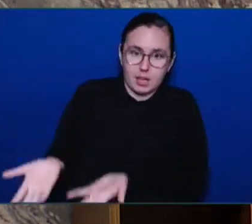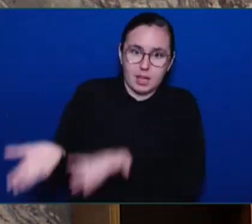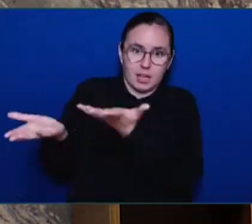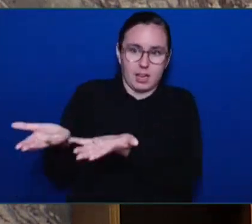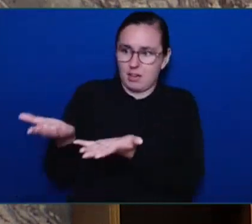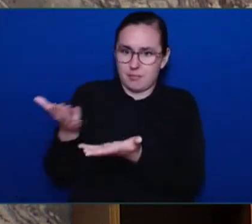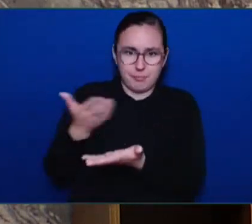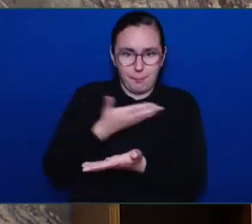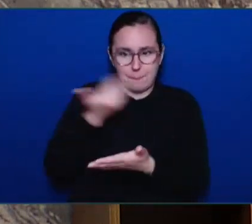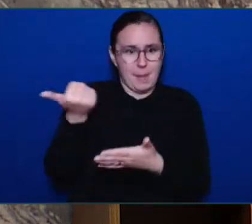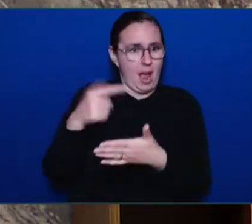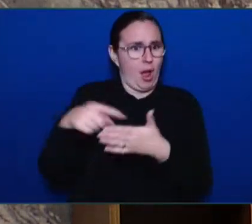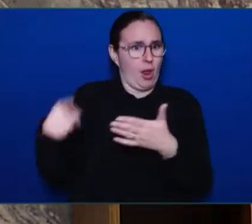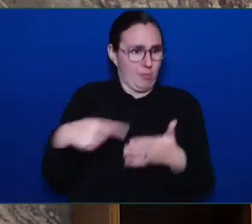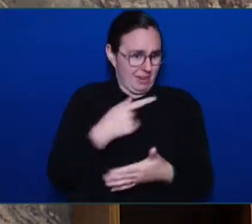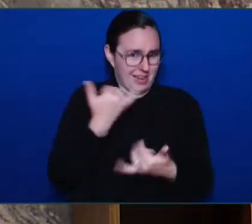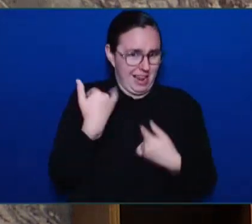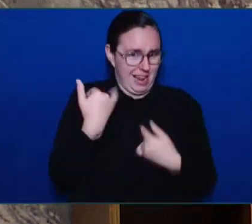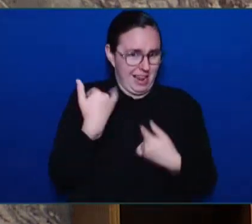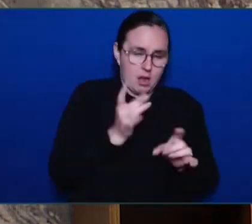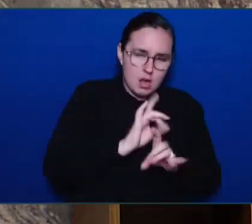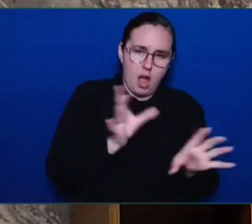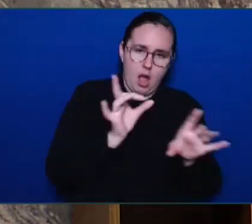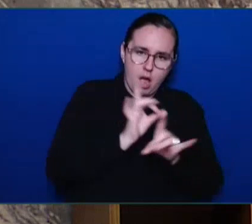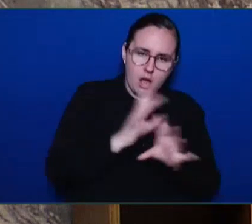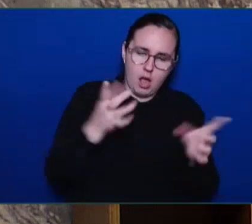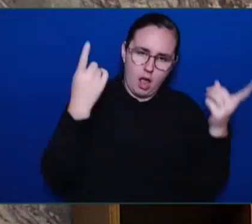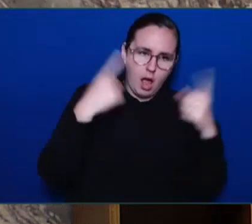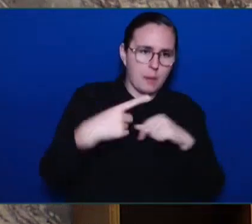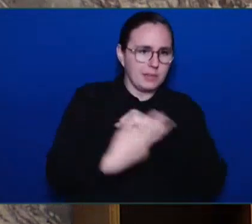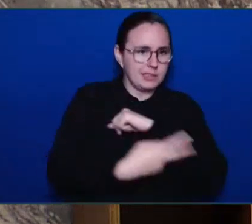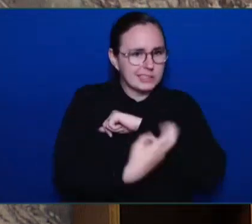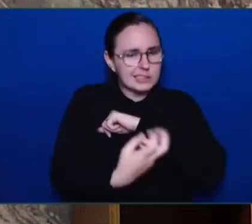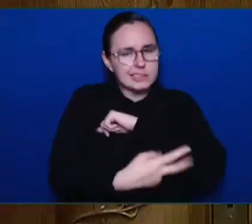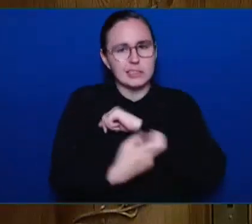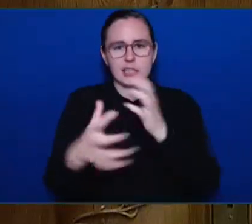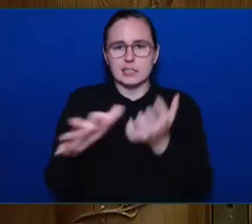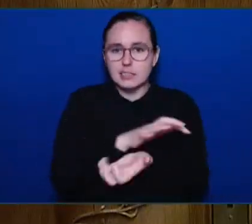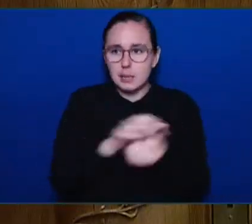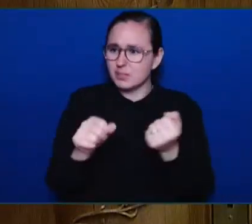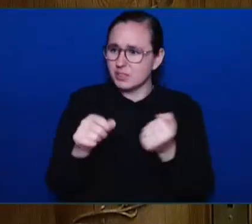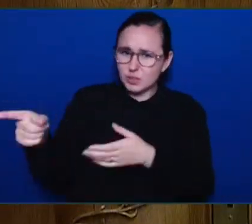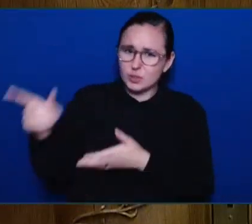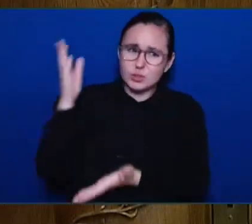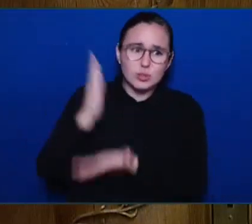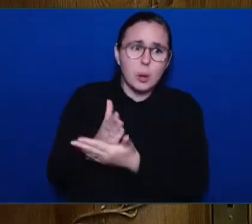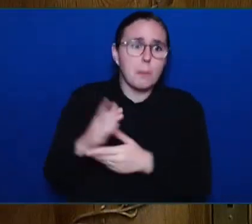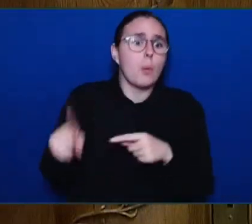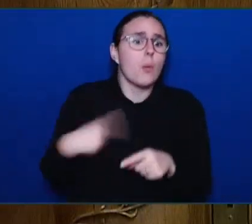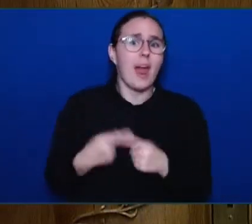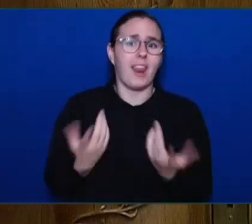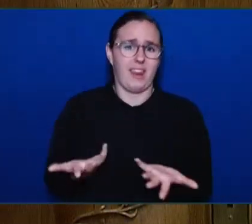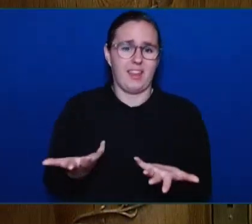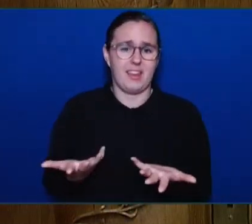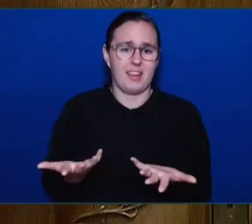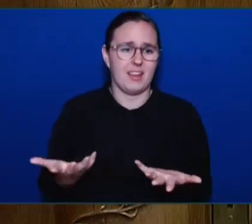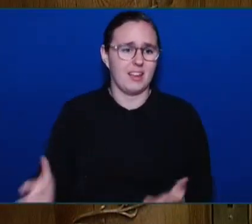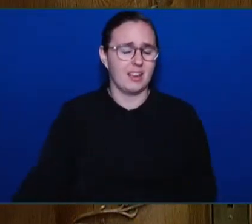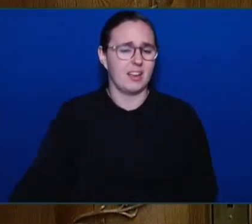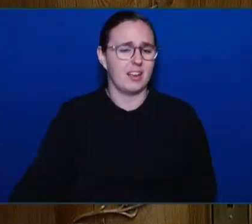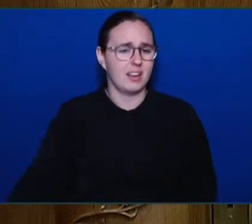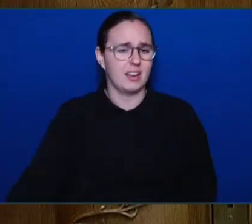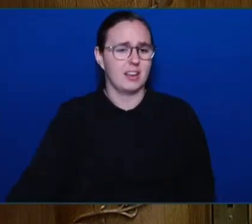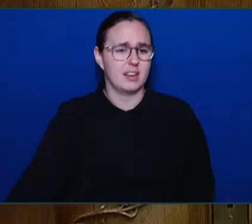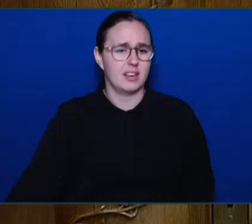is plaguing small businesses all over British Columbia?